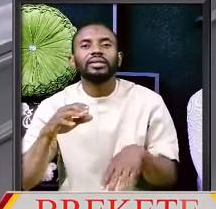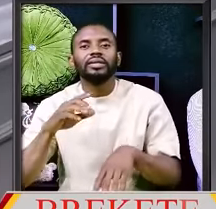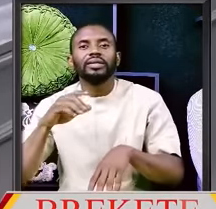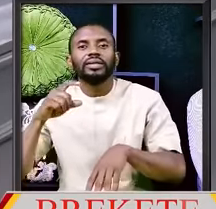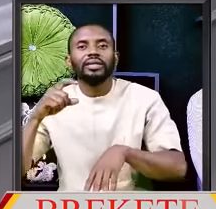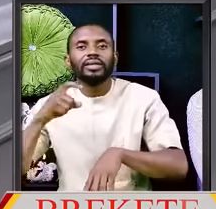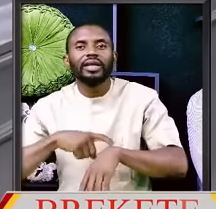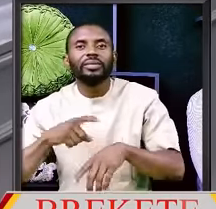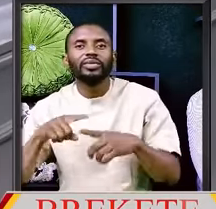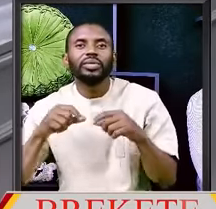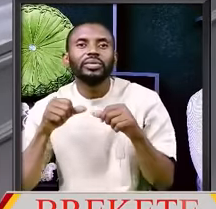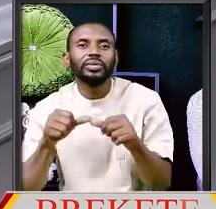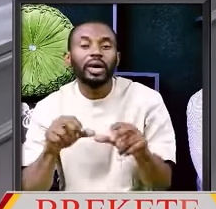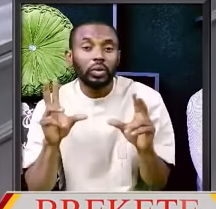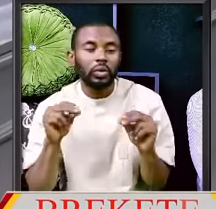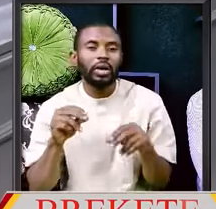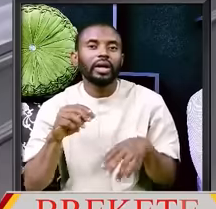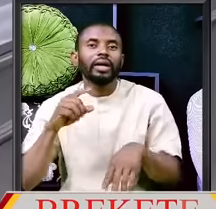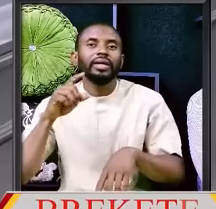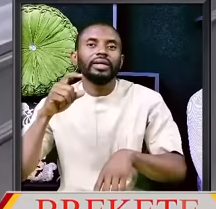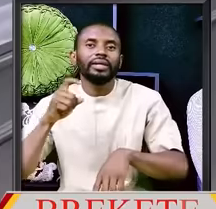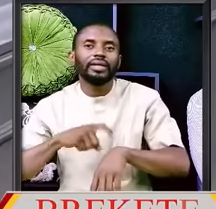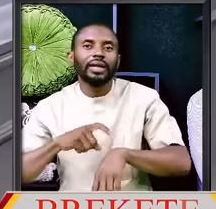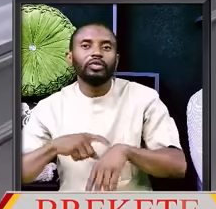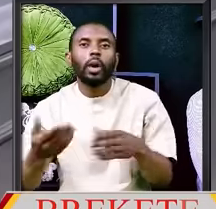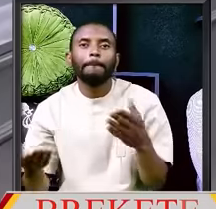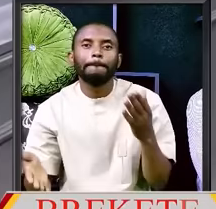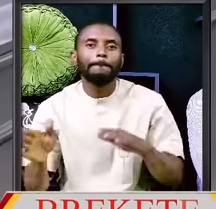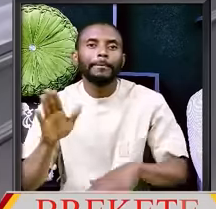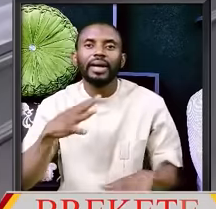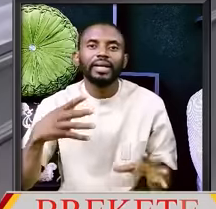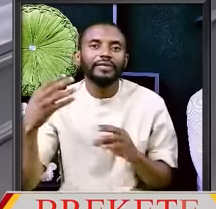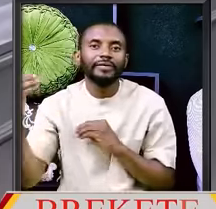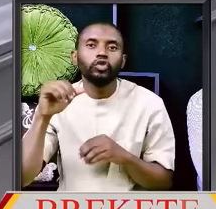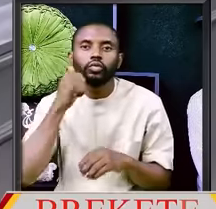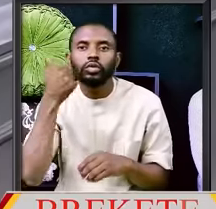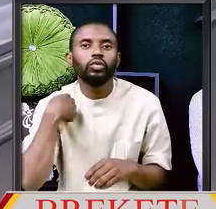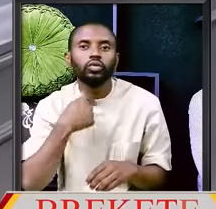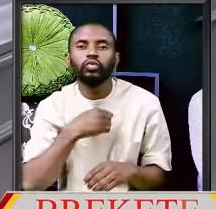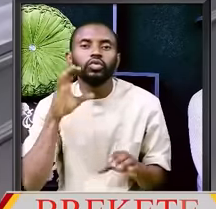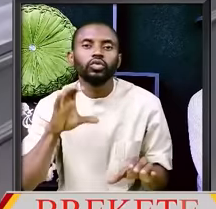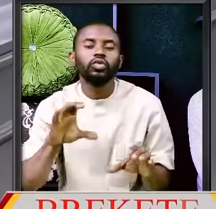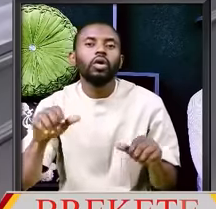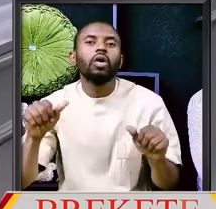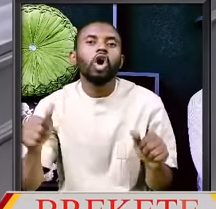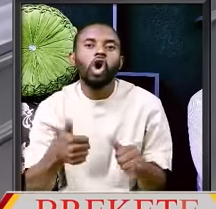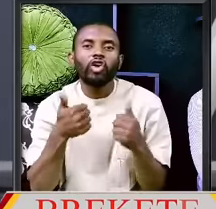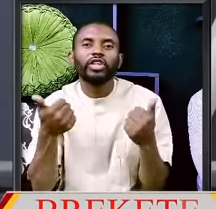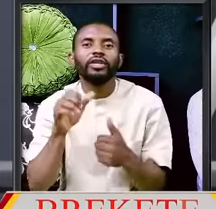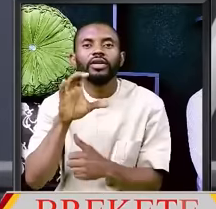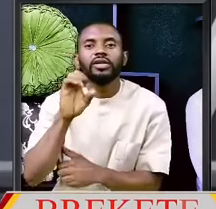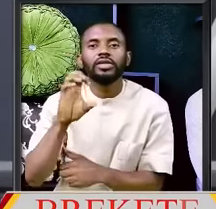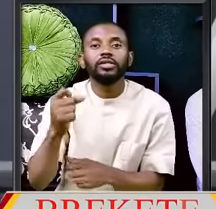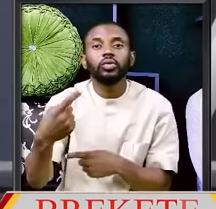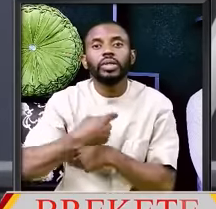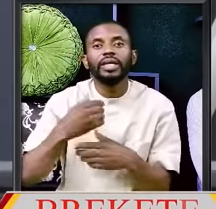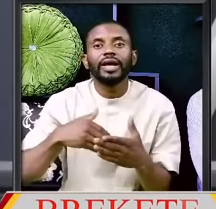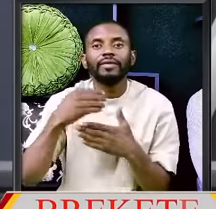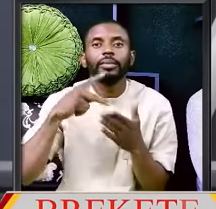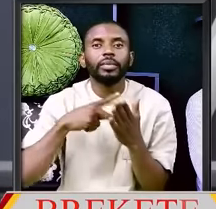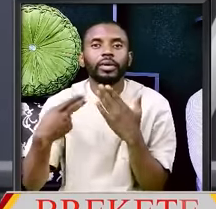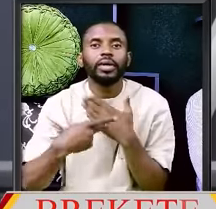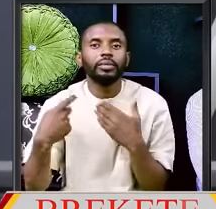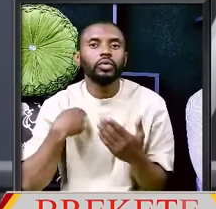make we pack kayak come off for studio. Tomorrow we go do other cases. Today, after the program, we go discuss with